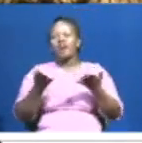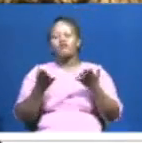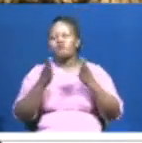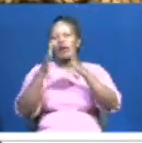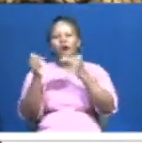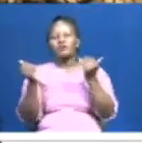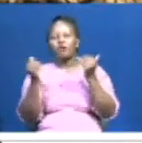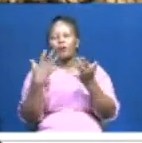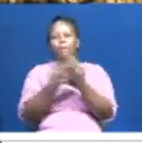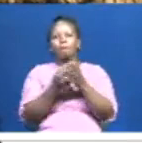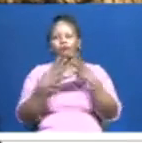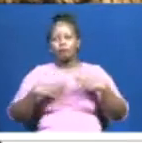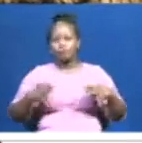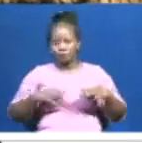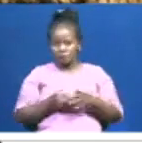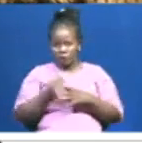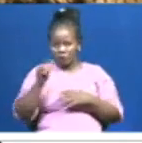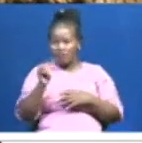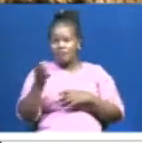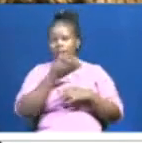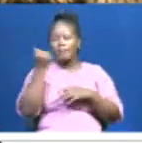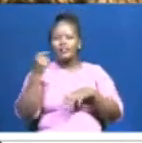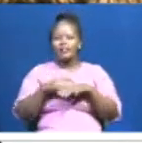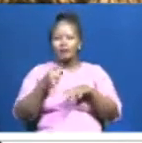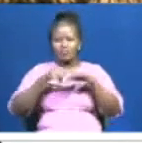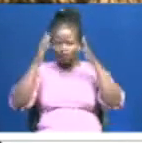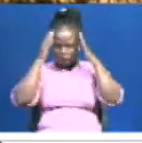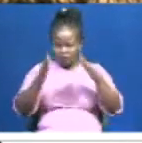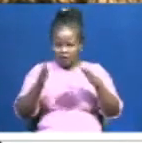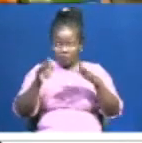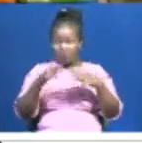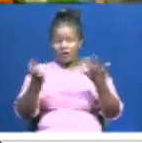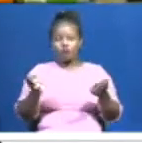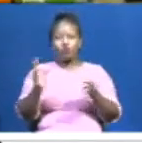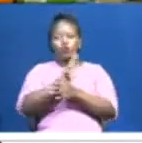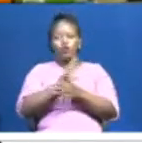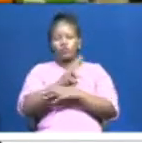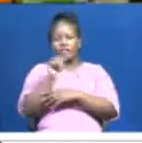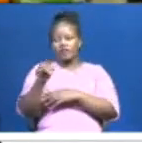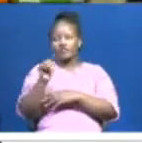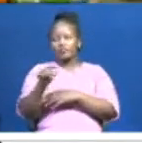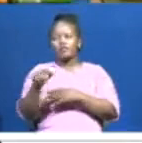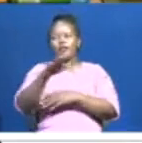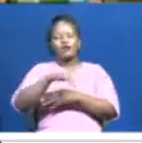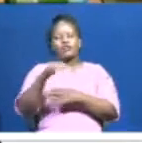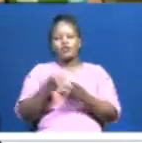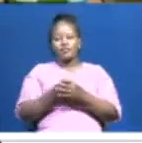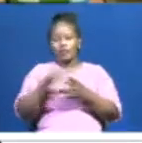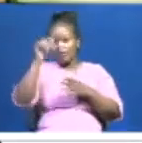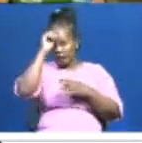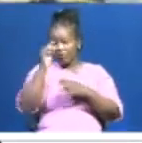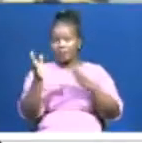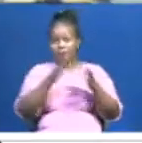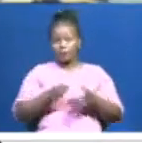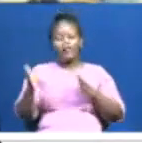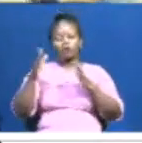very best time now to look into ways and means of utilizing this land. Alisema serikali na mipango kukarabati magereza ya humu nchini